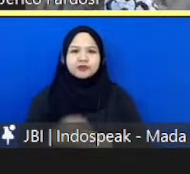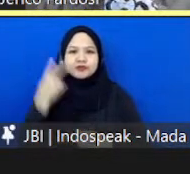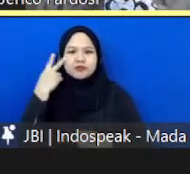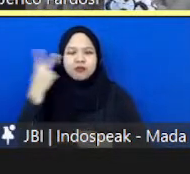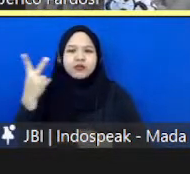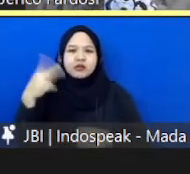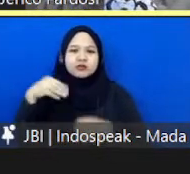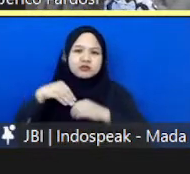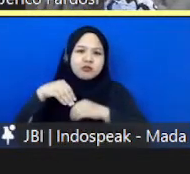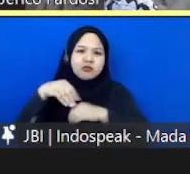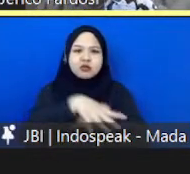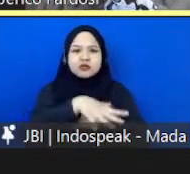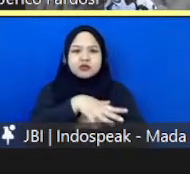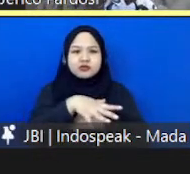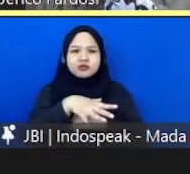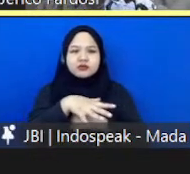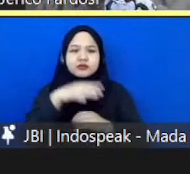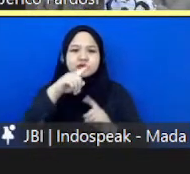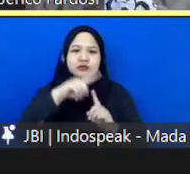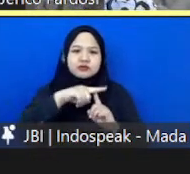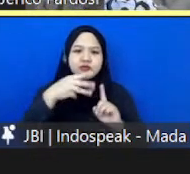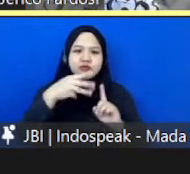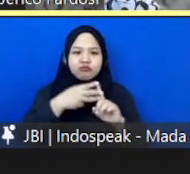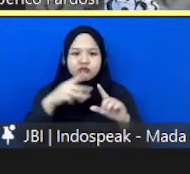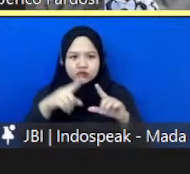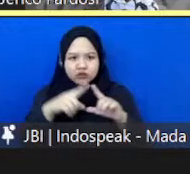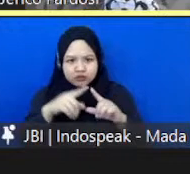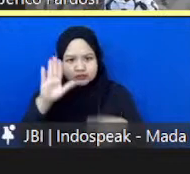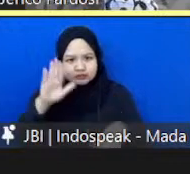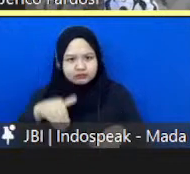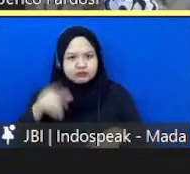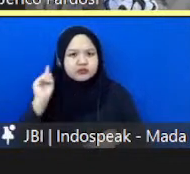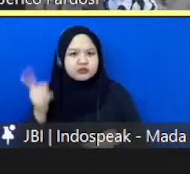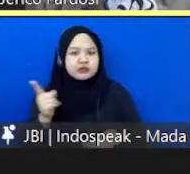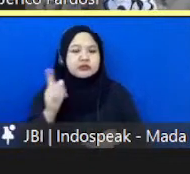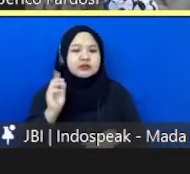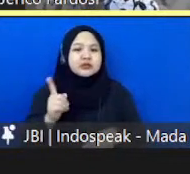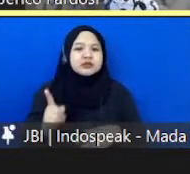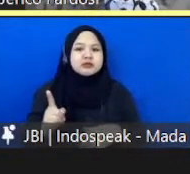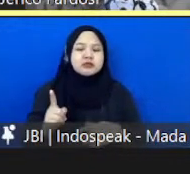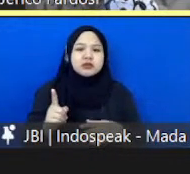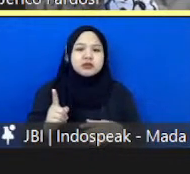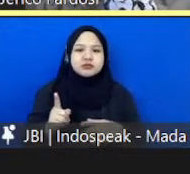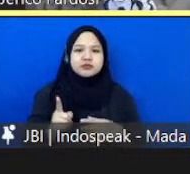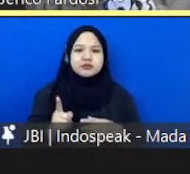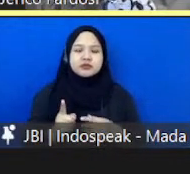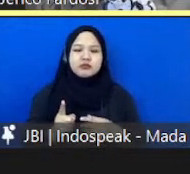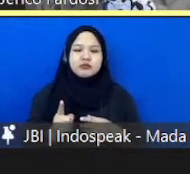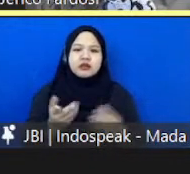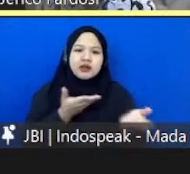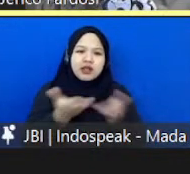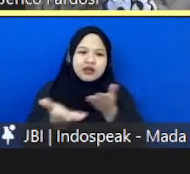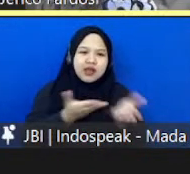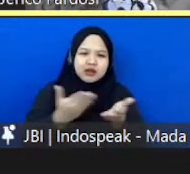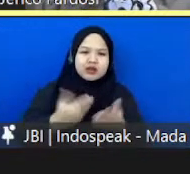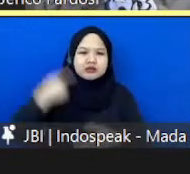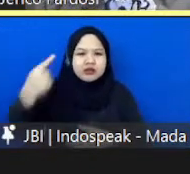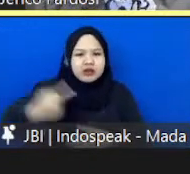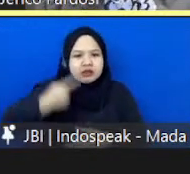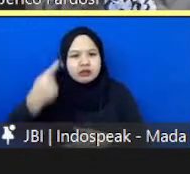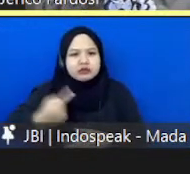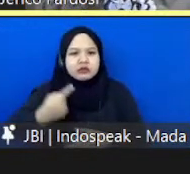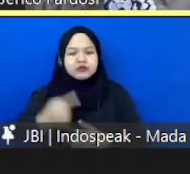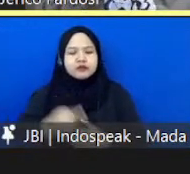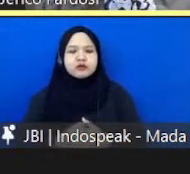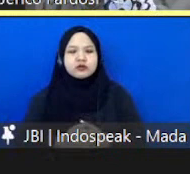influence, TBAs, yes, it still exists, because of their extensive services compared to midwives. As